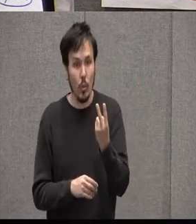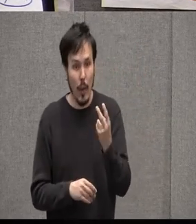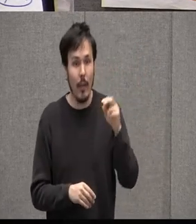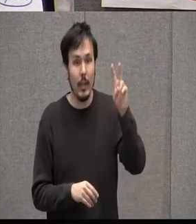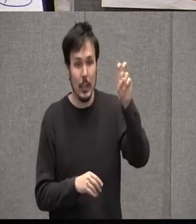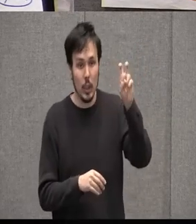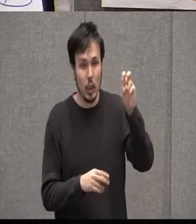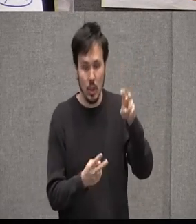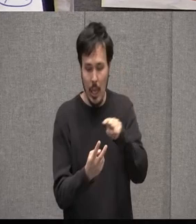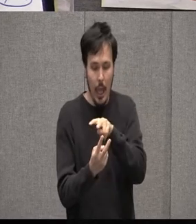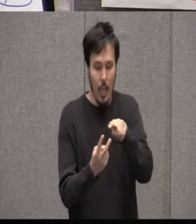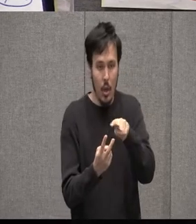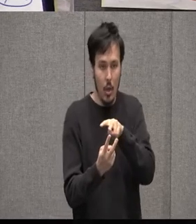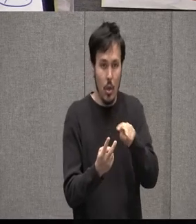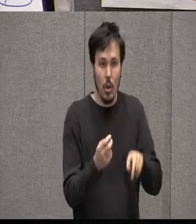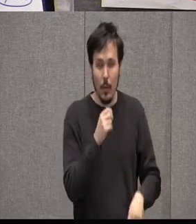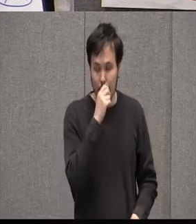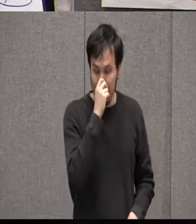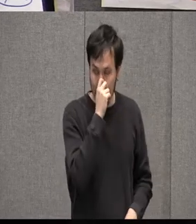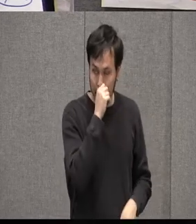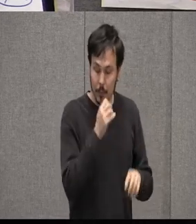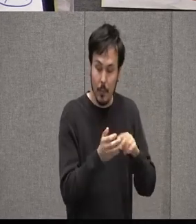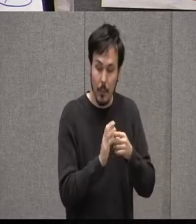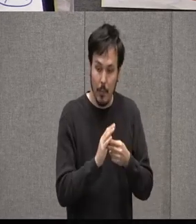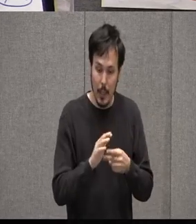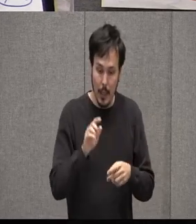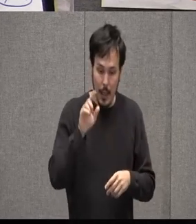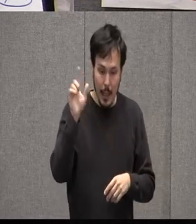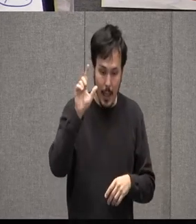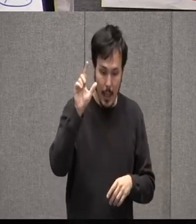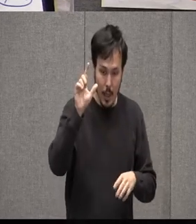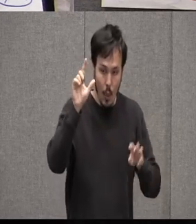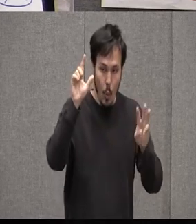4 times 3 equals 12 inches. So our width